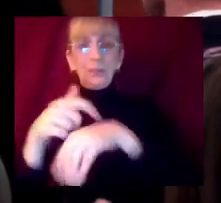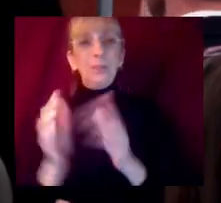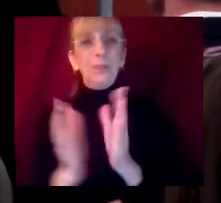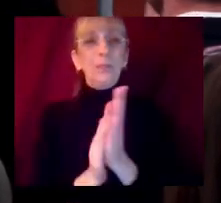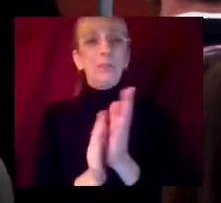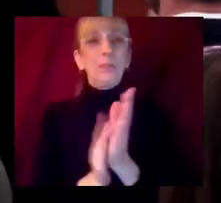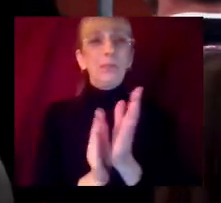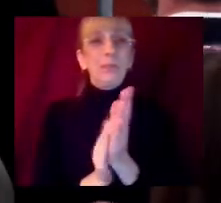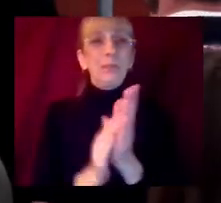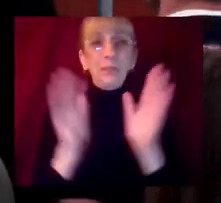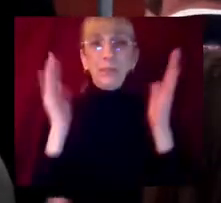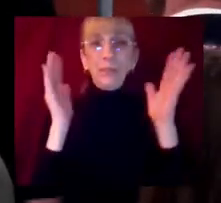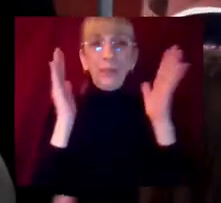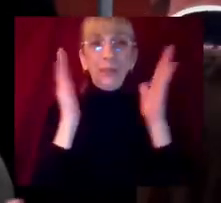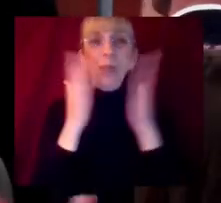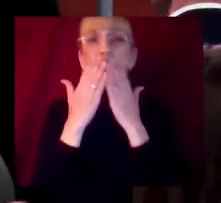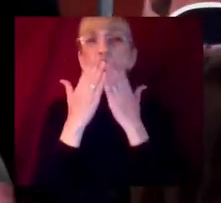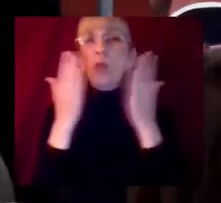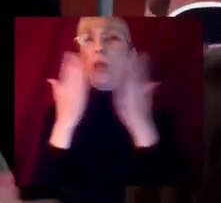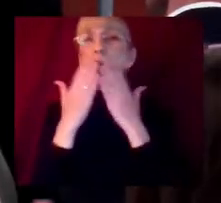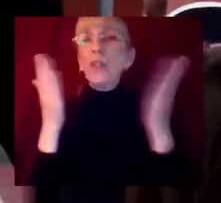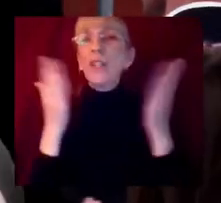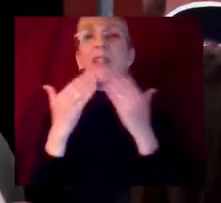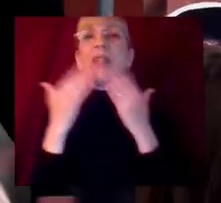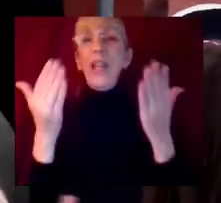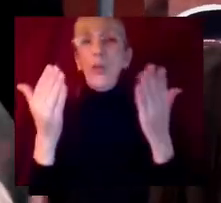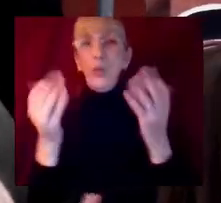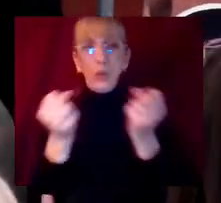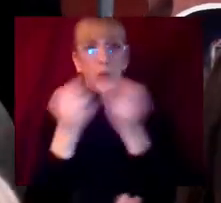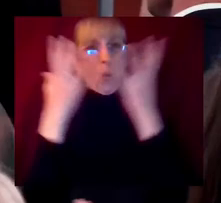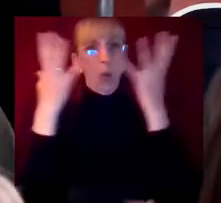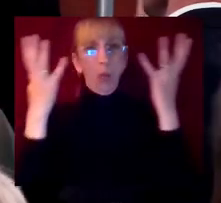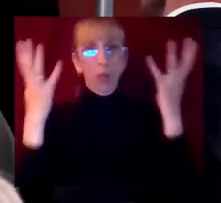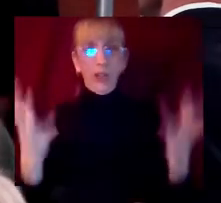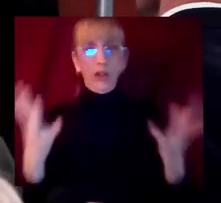All right. Thank you so much.